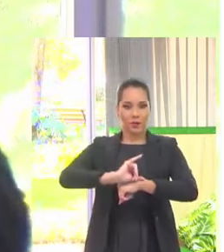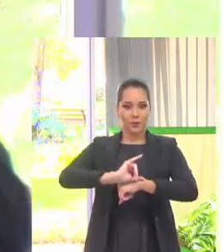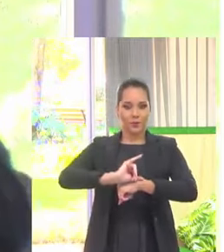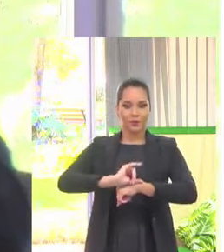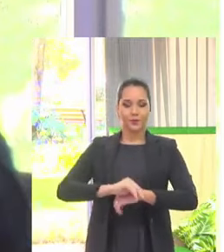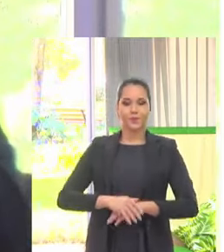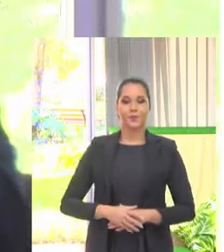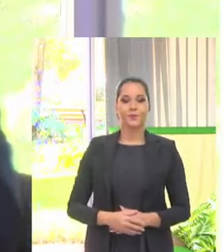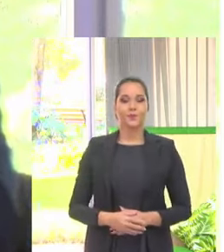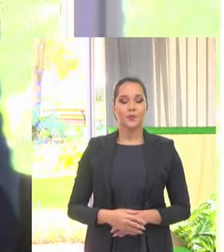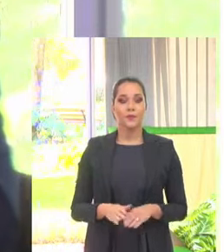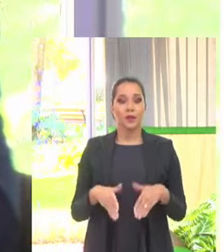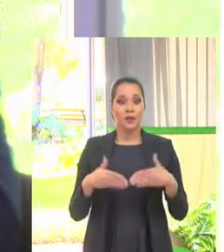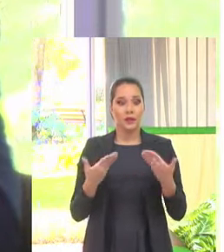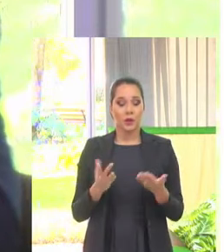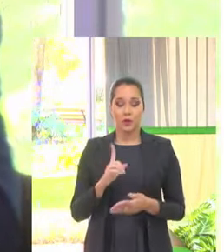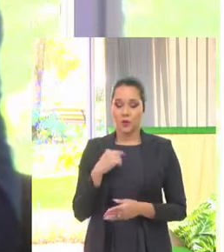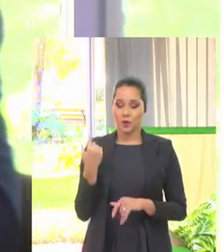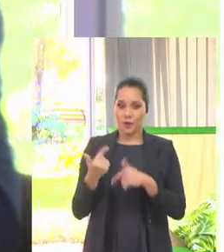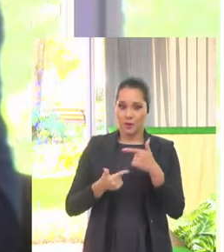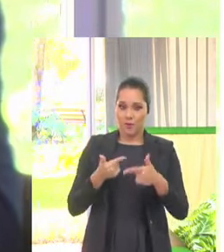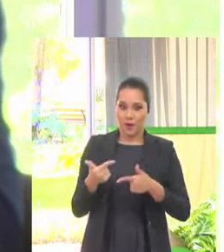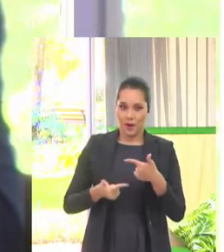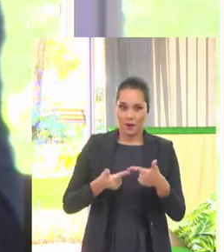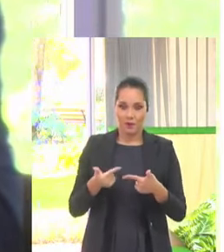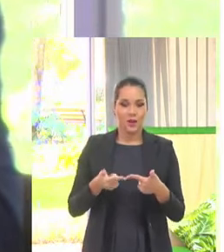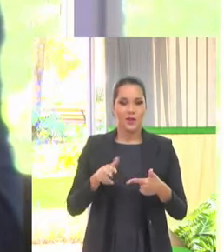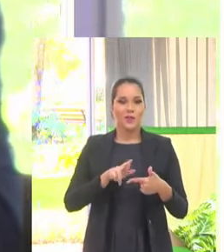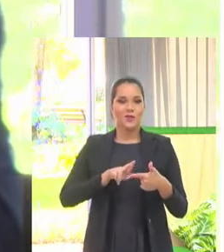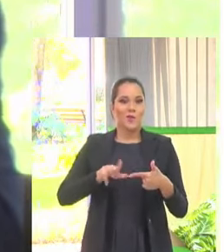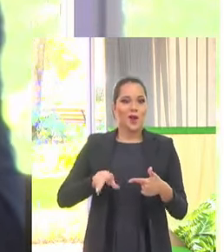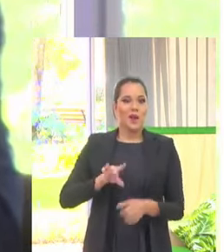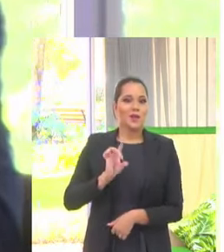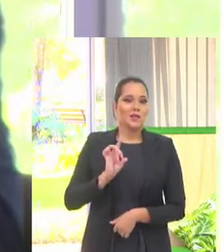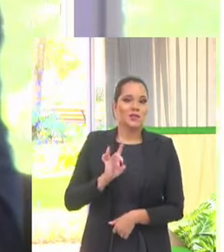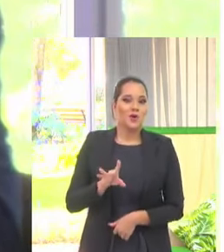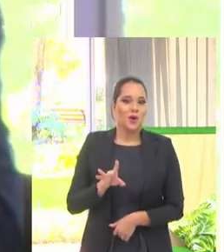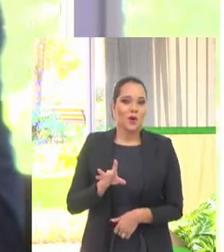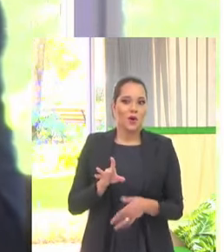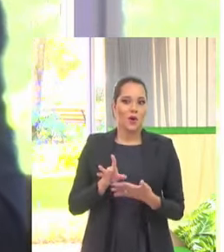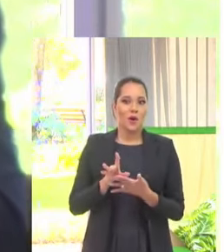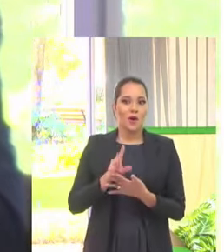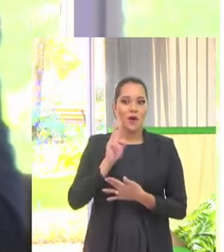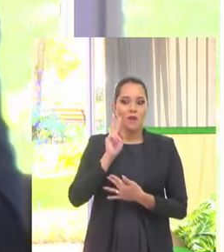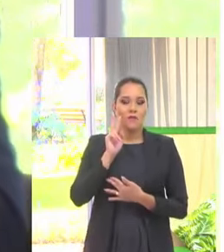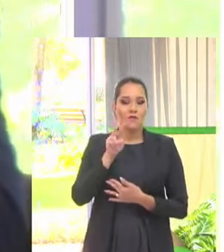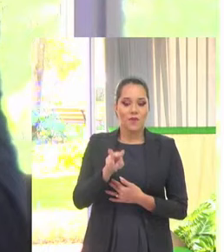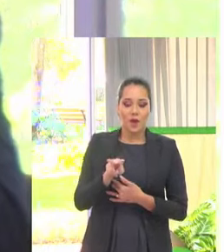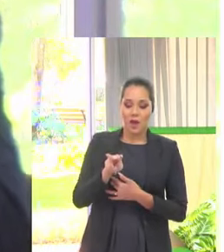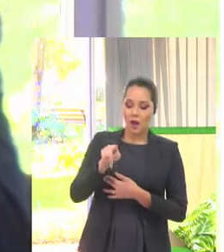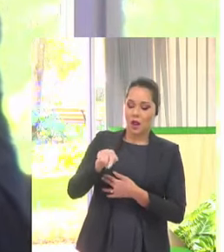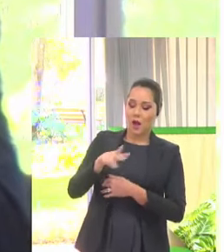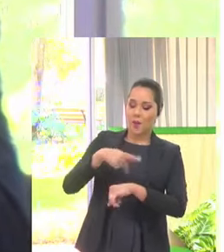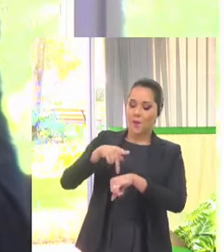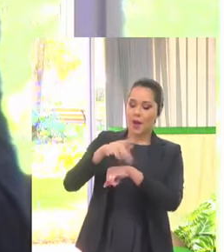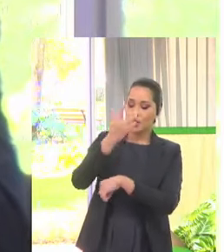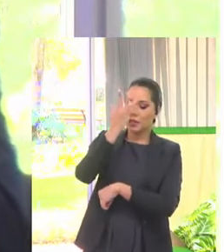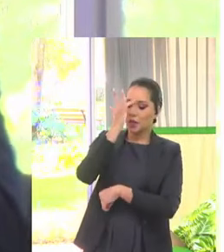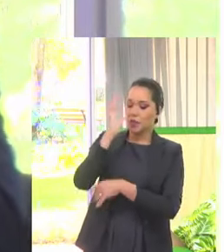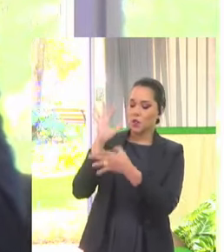our job is not only to look at India in a global context, but